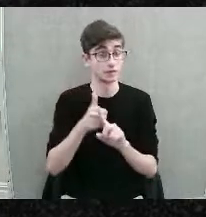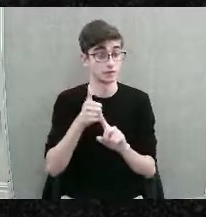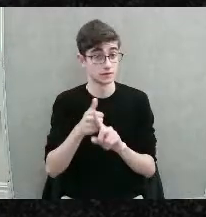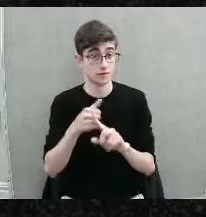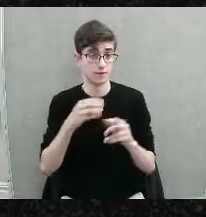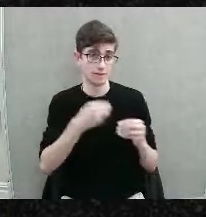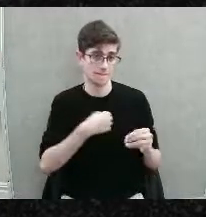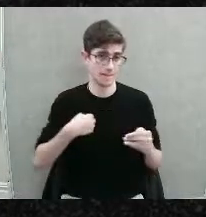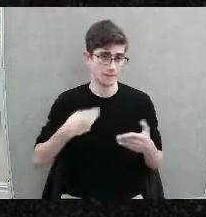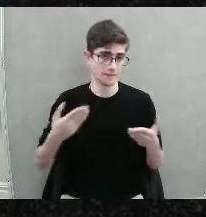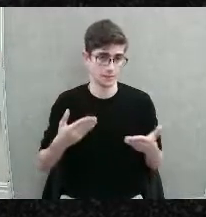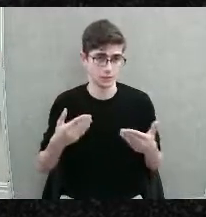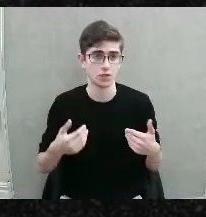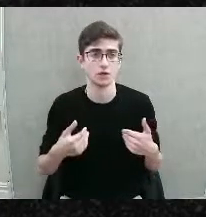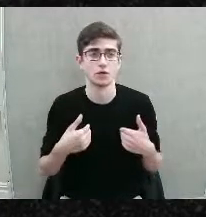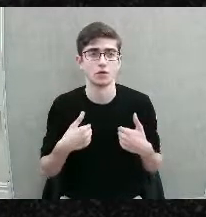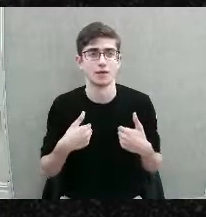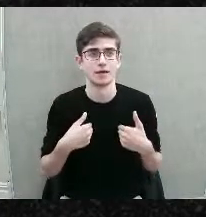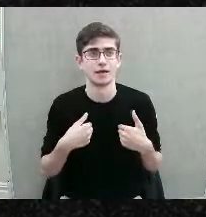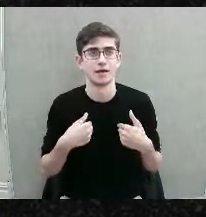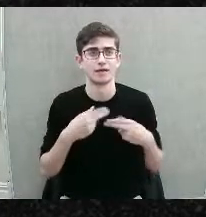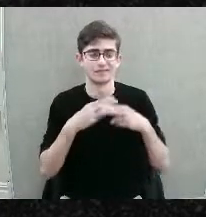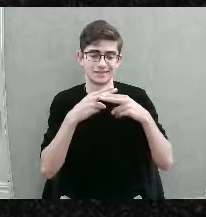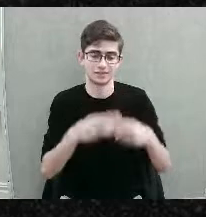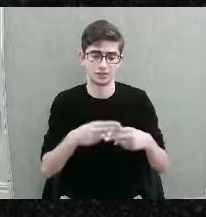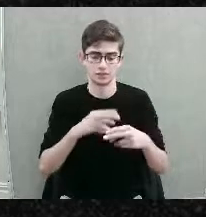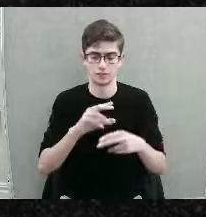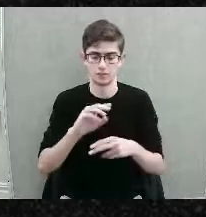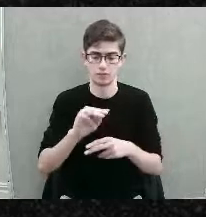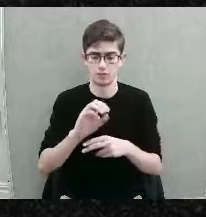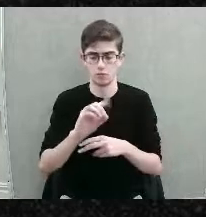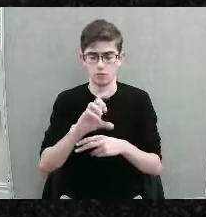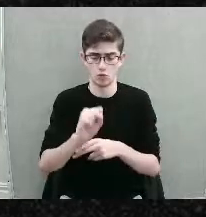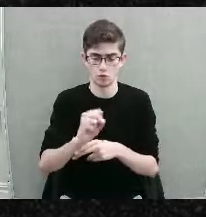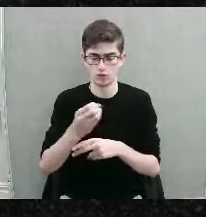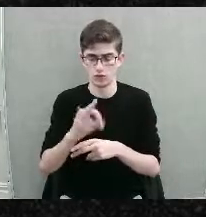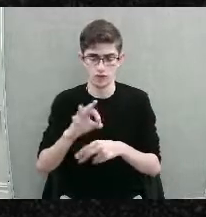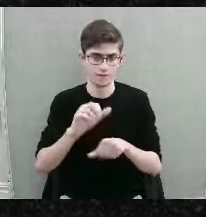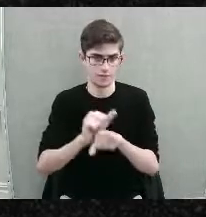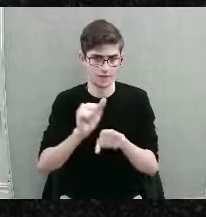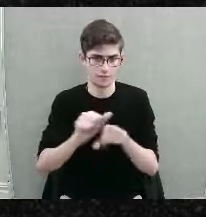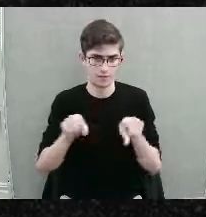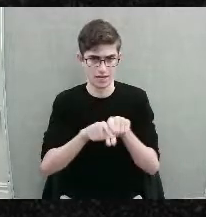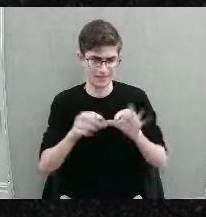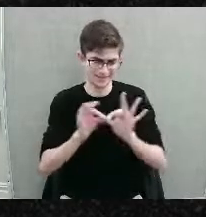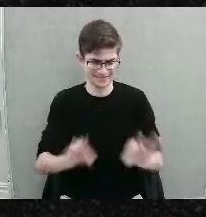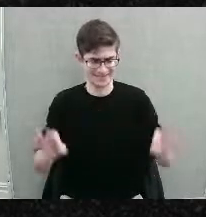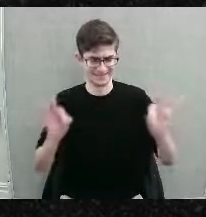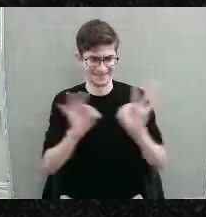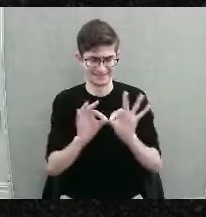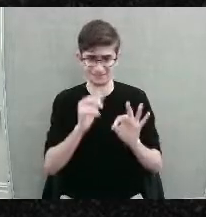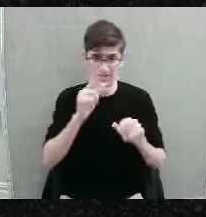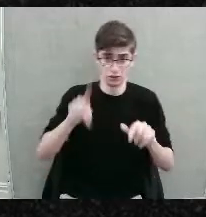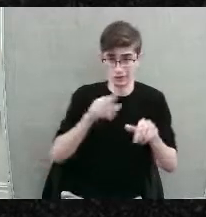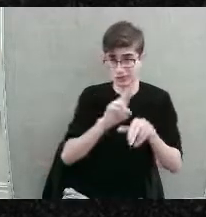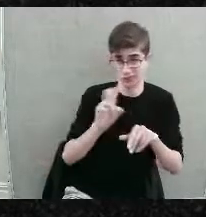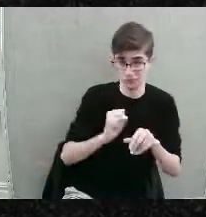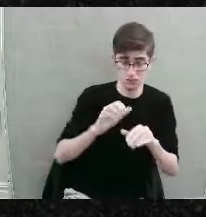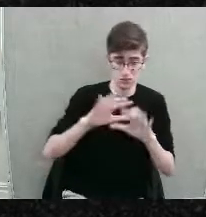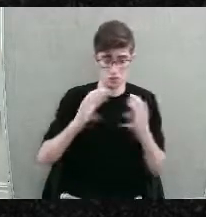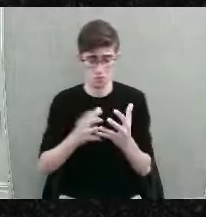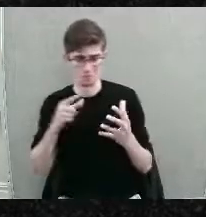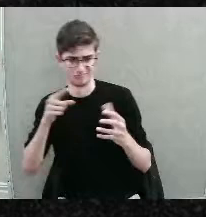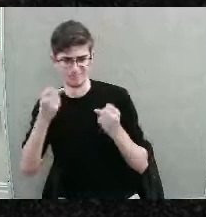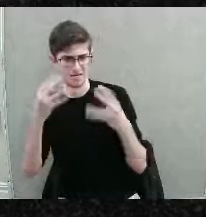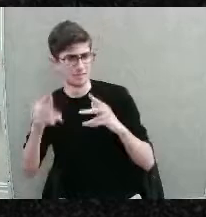you know, we have the designation of certain modes of labor as essential, not just in the United States, but many parts of the world that we were all